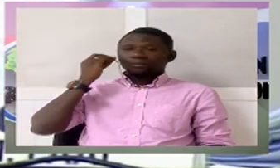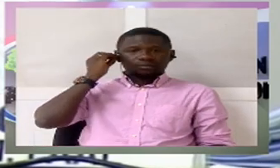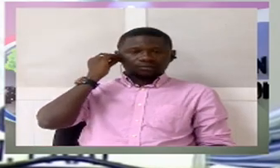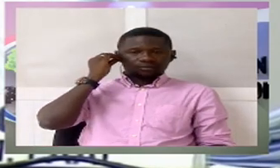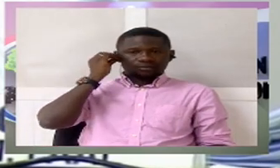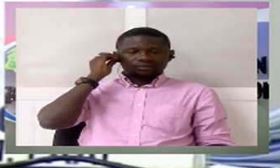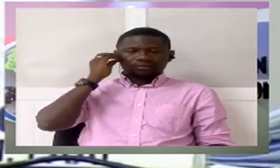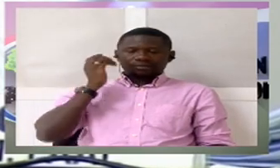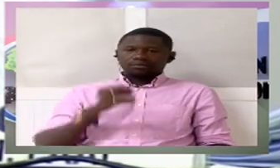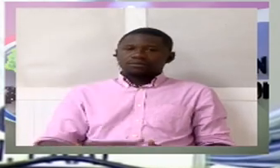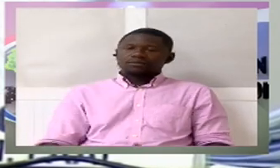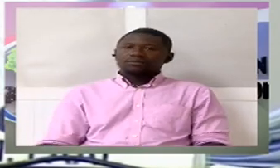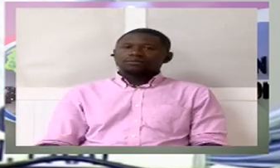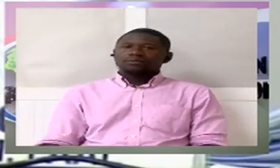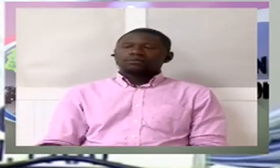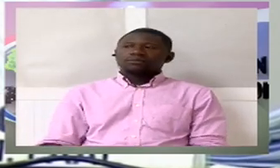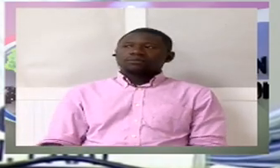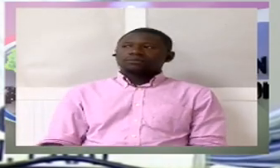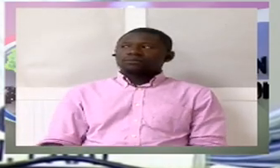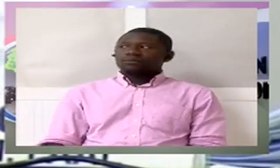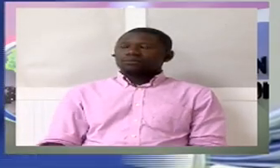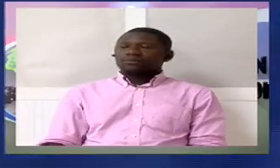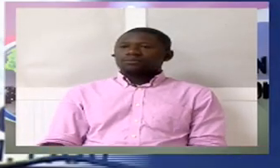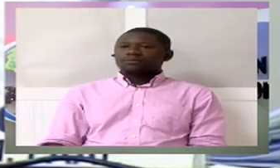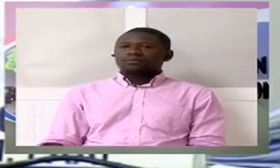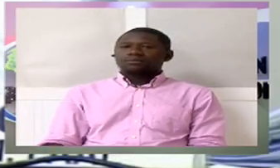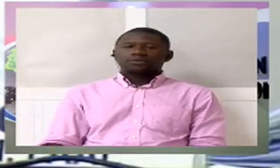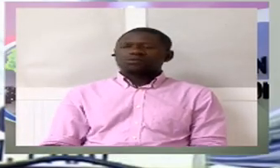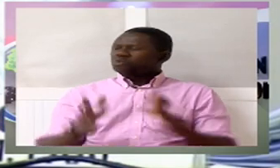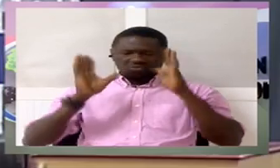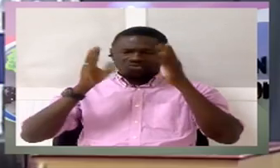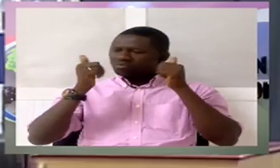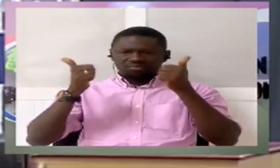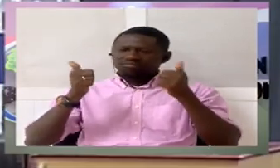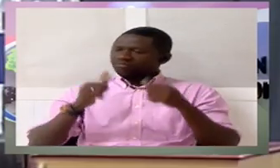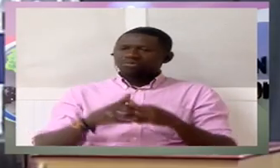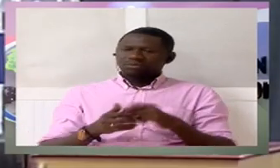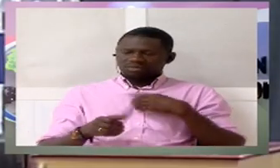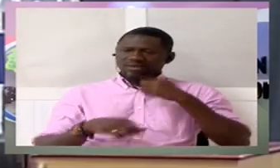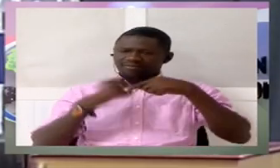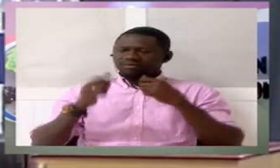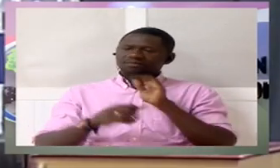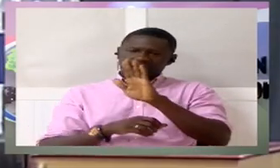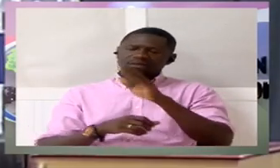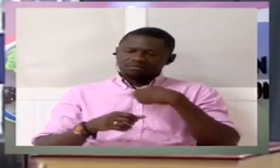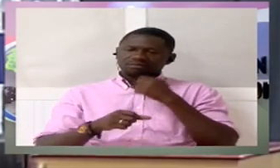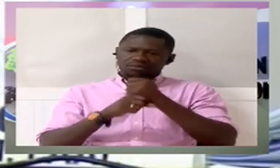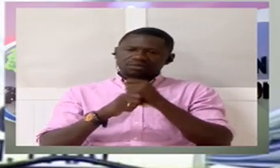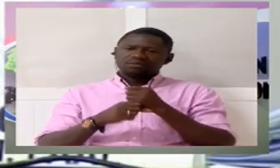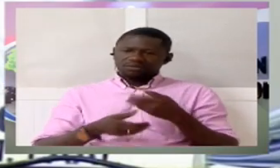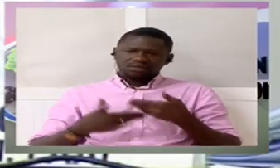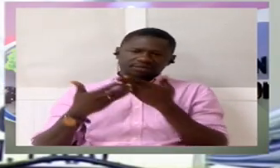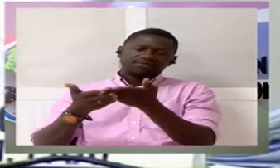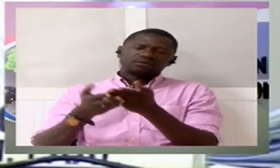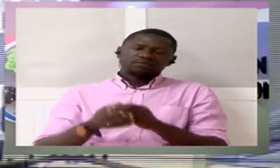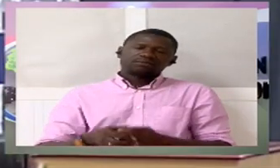Photocopy kendo dada me ya lonko esabo ndio follow nyimbala. Yeah, woman ke problem tin sa wodi ranu insha. Yes, that's not a problem. Proceed